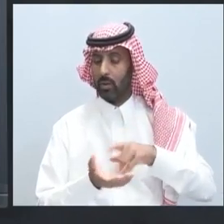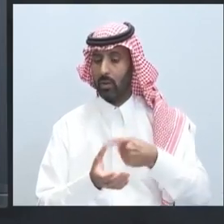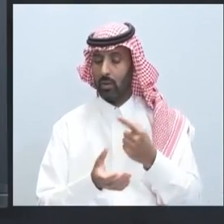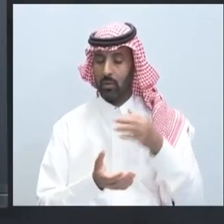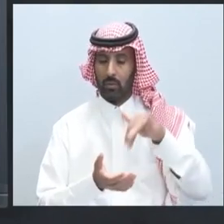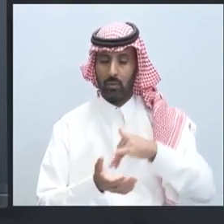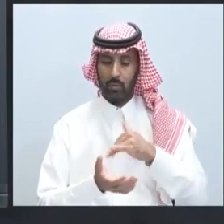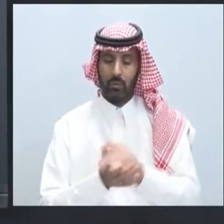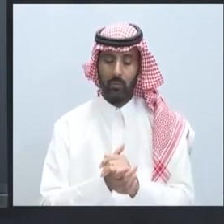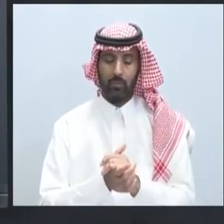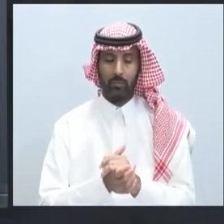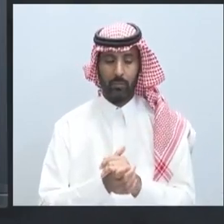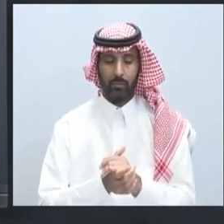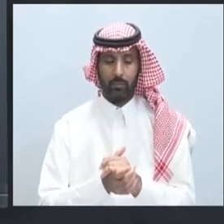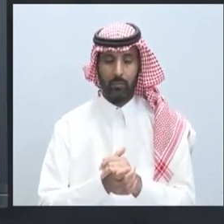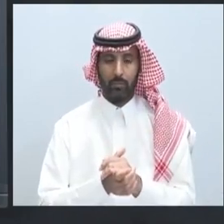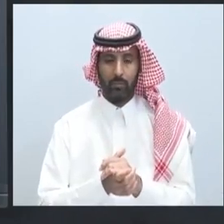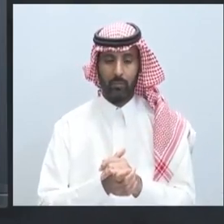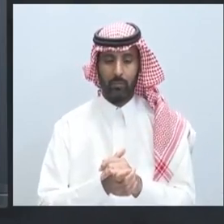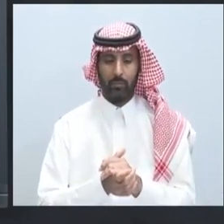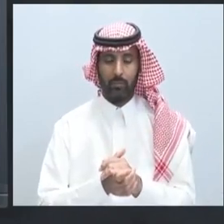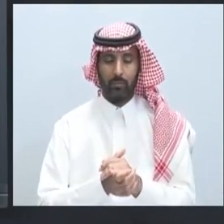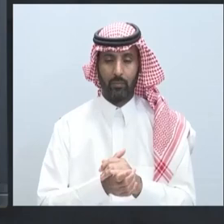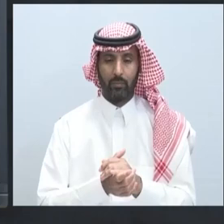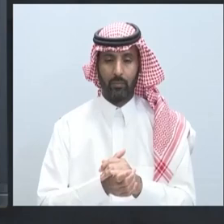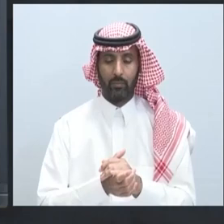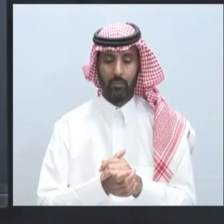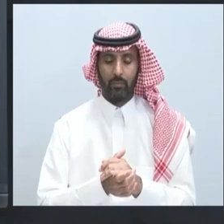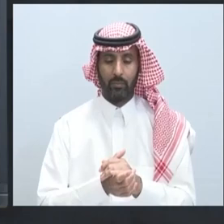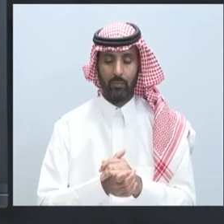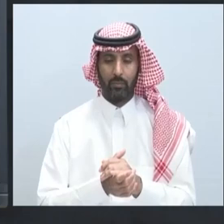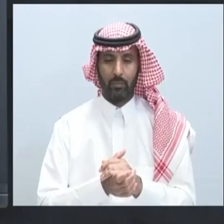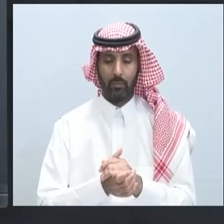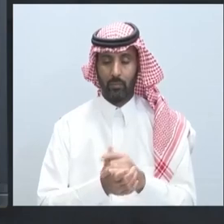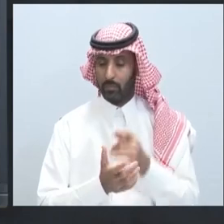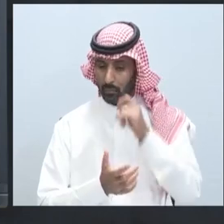place? Why was Russ at the airport, specifically at the terminal, of course?